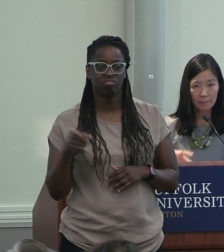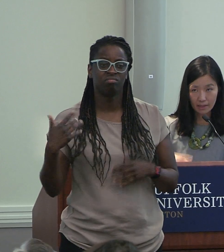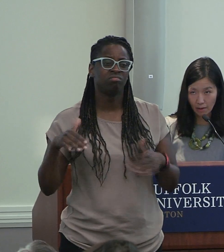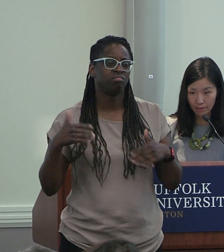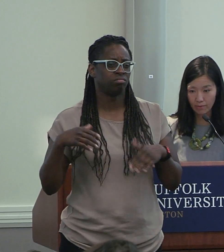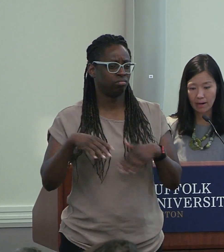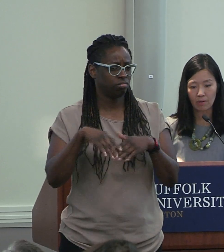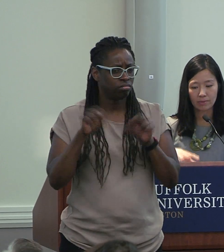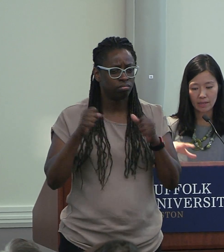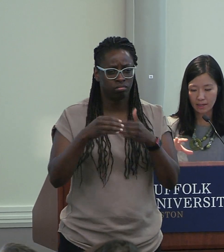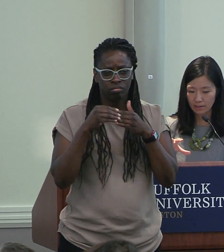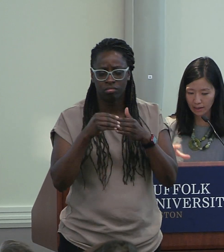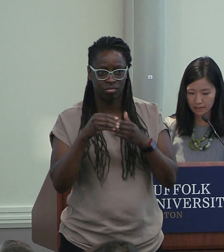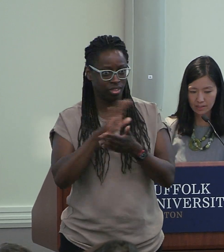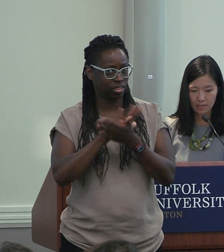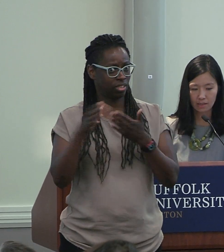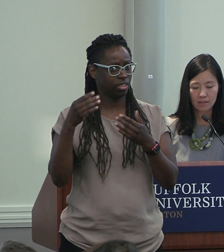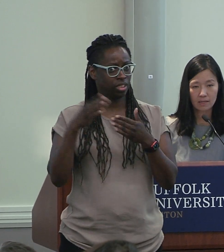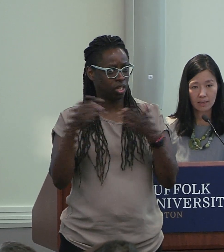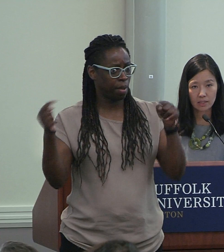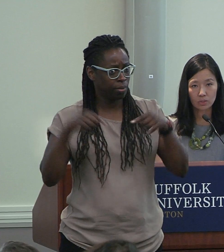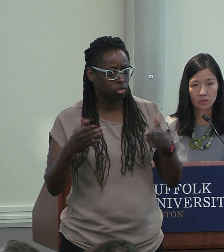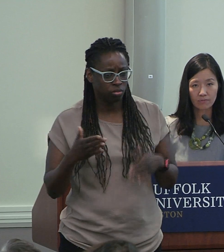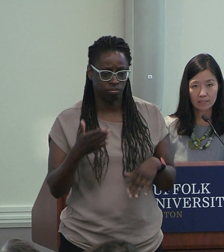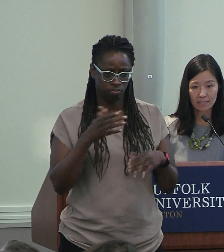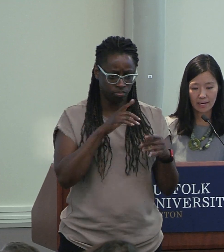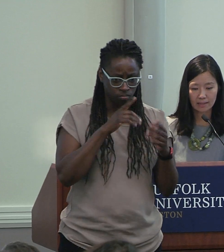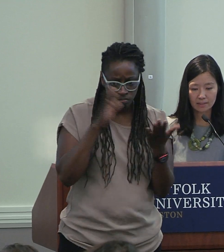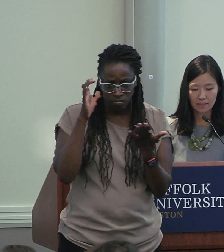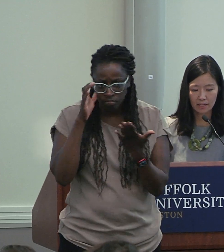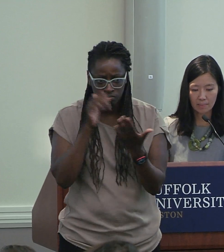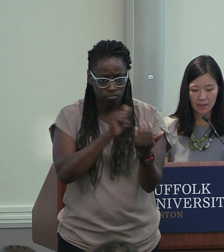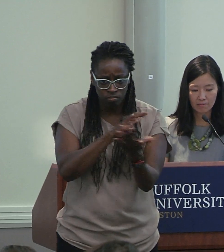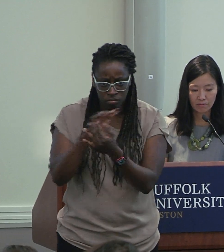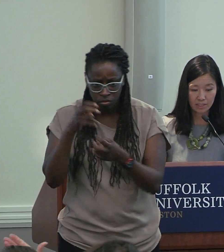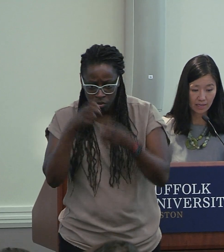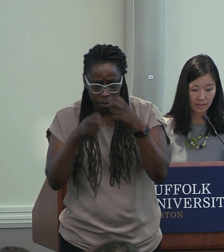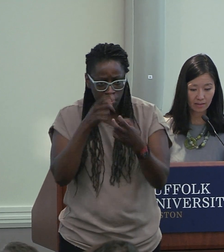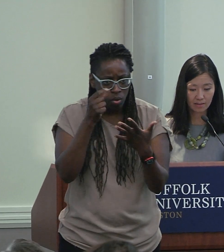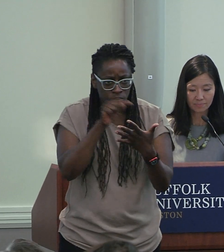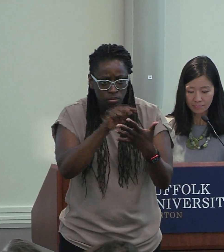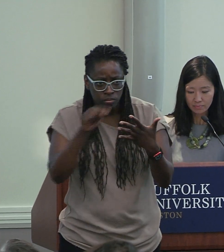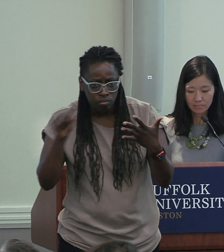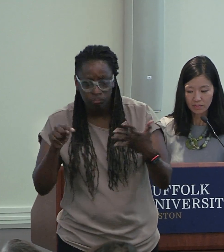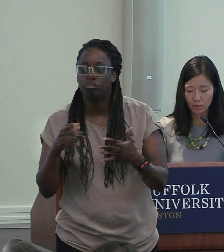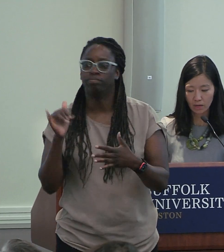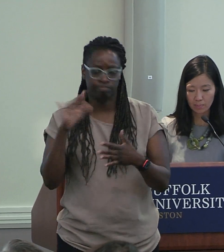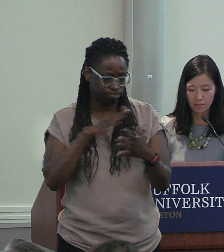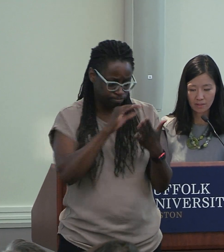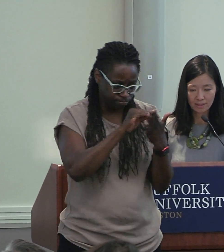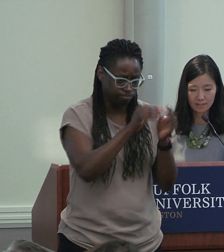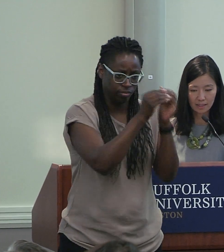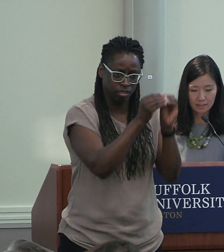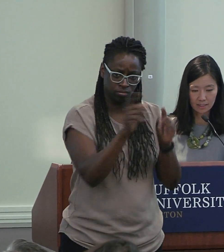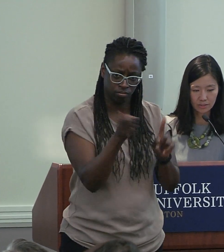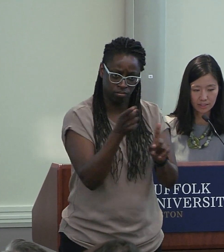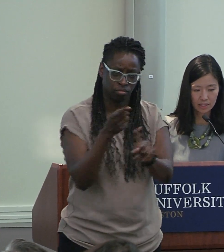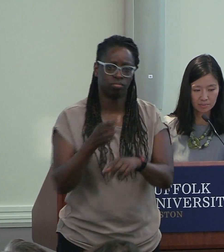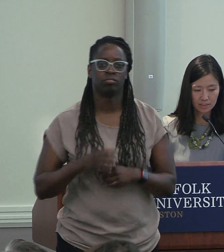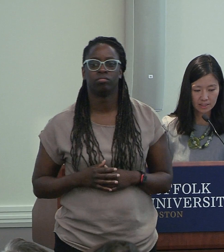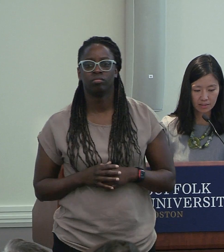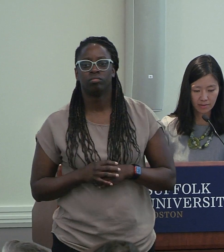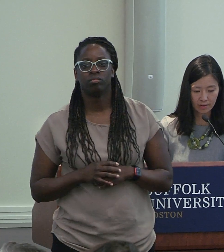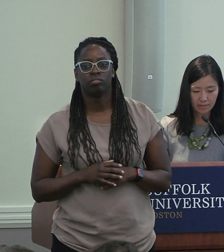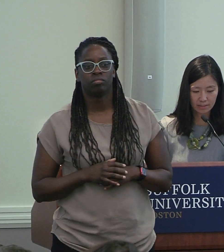to being on the ground and seeing the issues firsthand, and retaining the incredible leaders